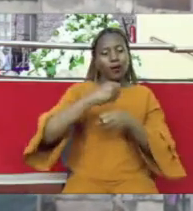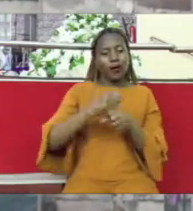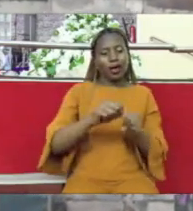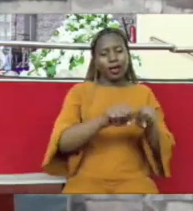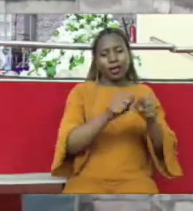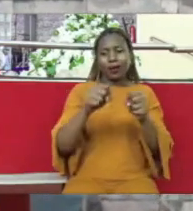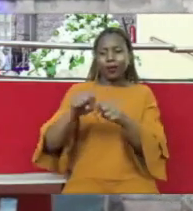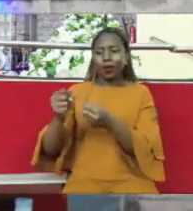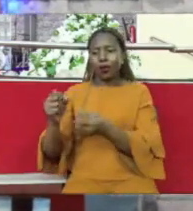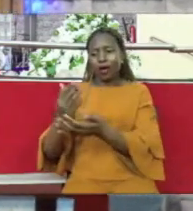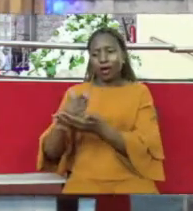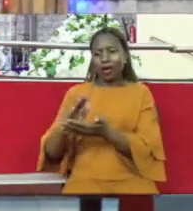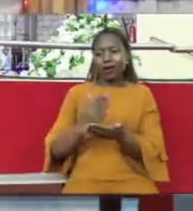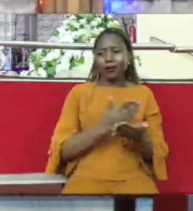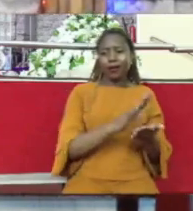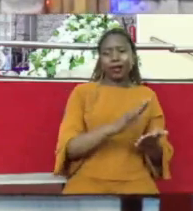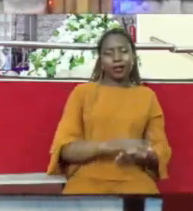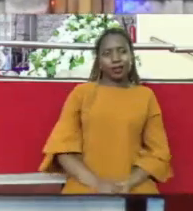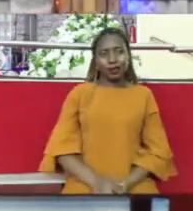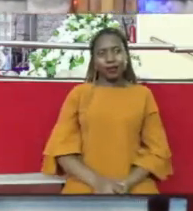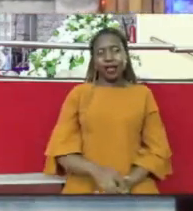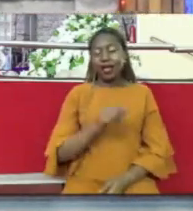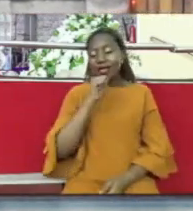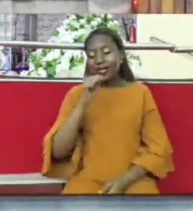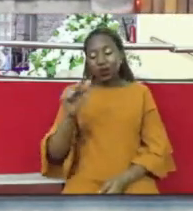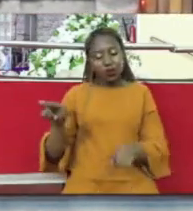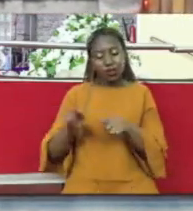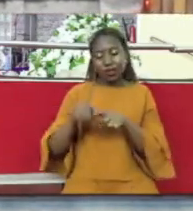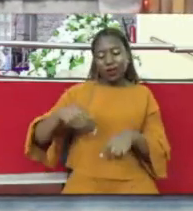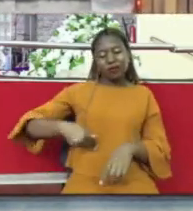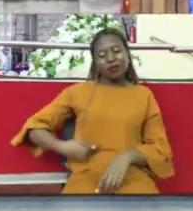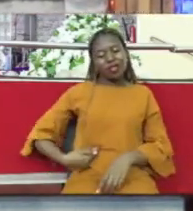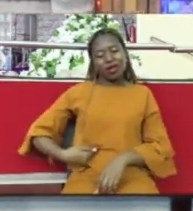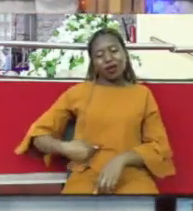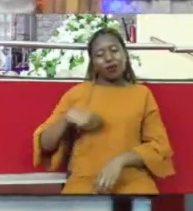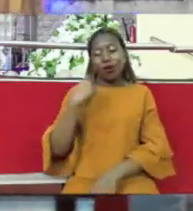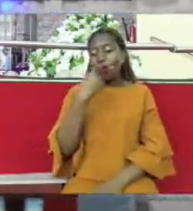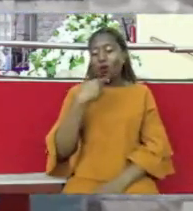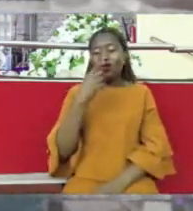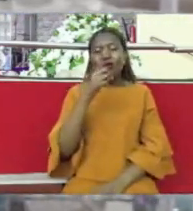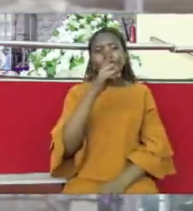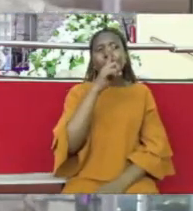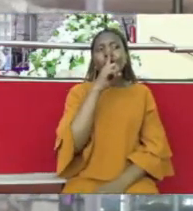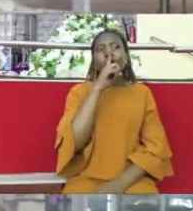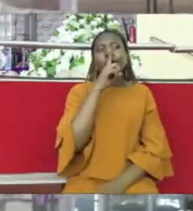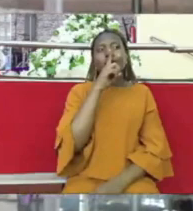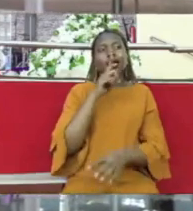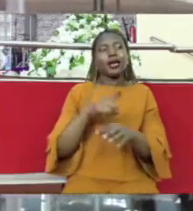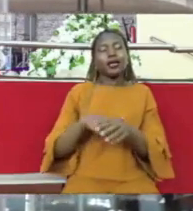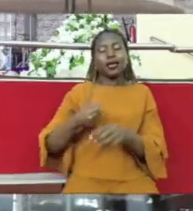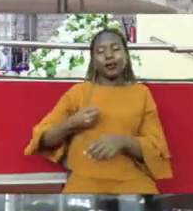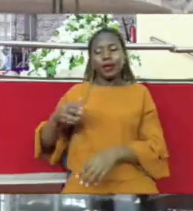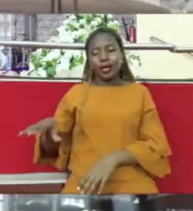vile vipande ambavyo vimevunjika. He is not like Jacob. Si kama Yakobo. Who was quiet on a broken daughter. Ambaye alikuwa